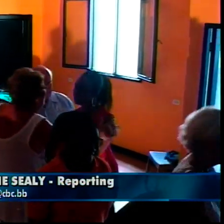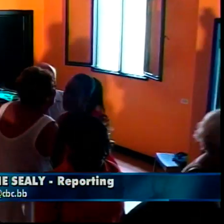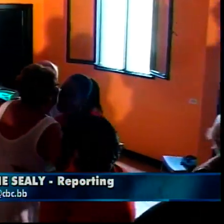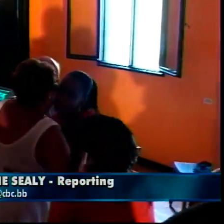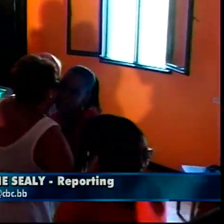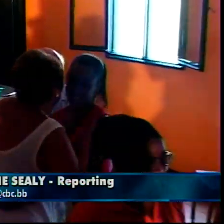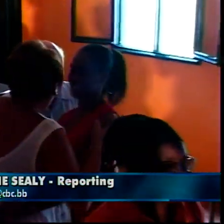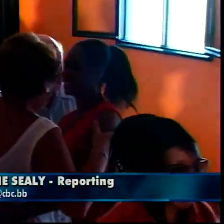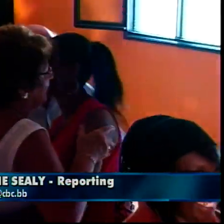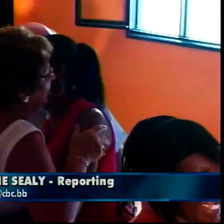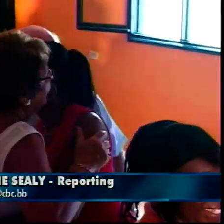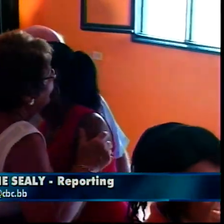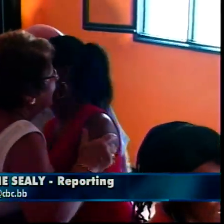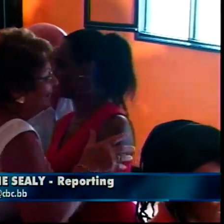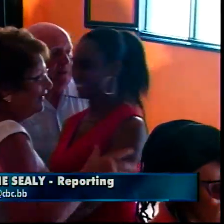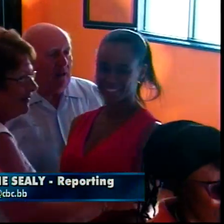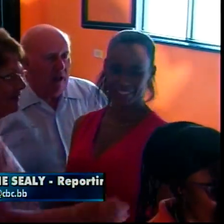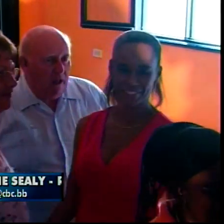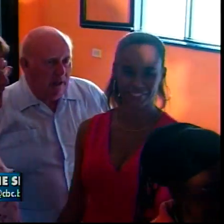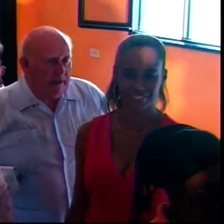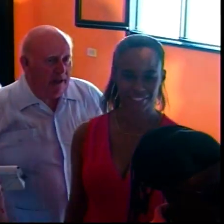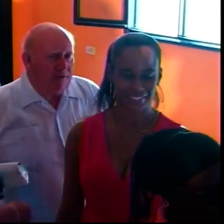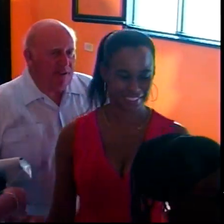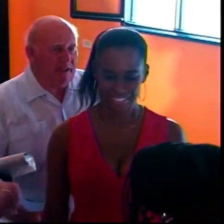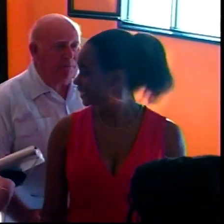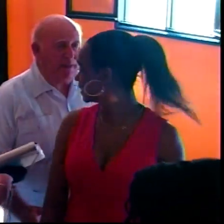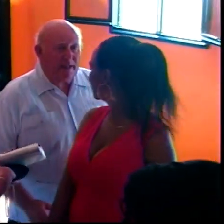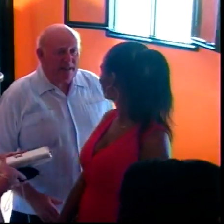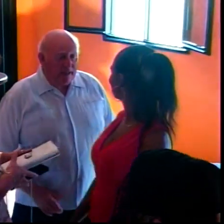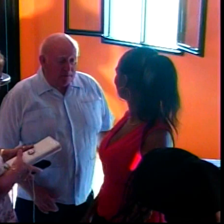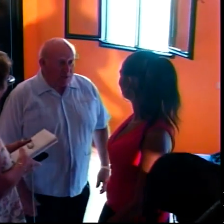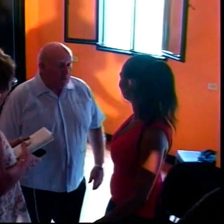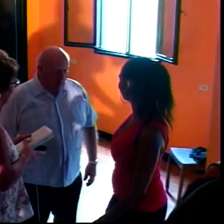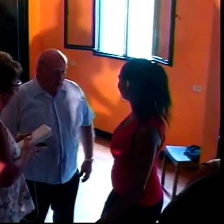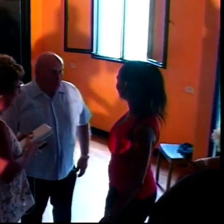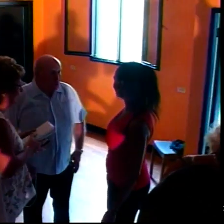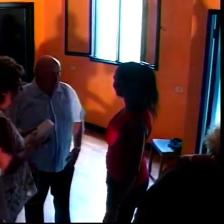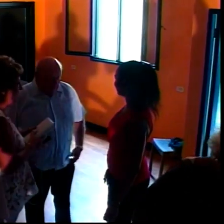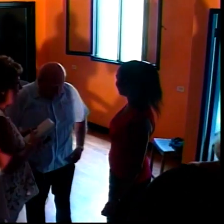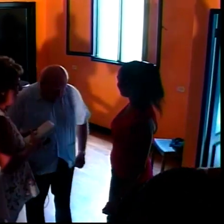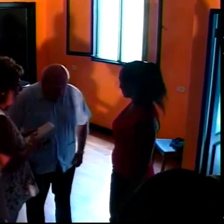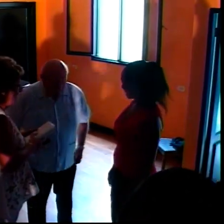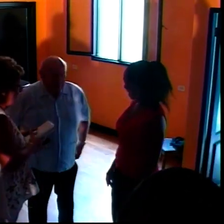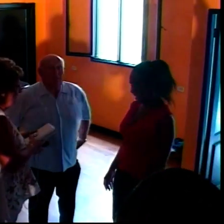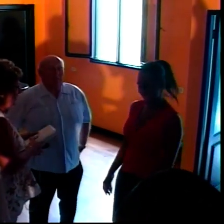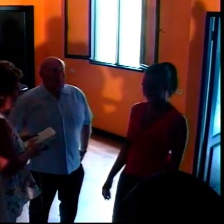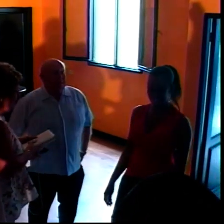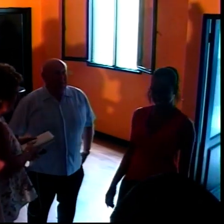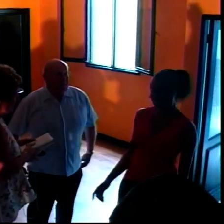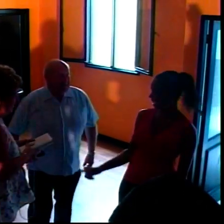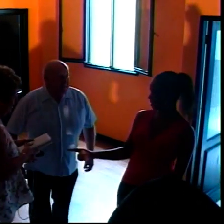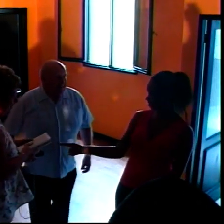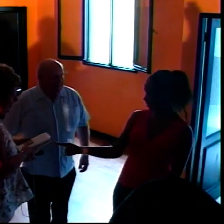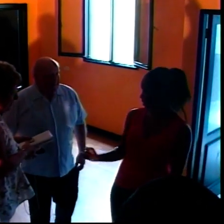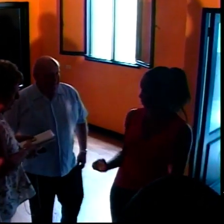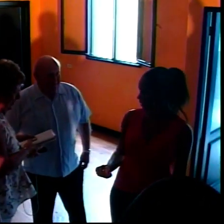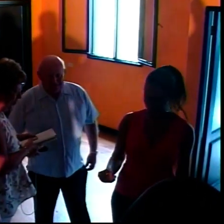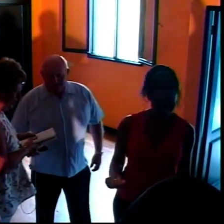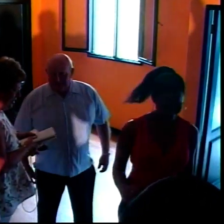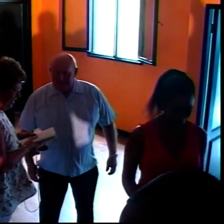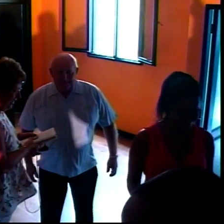occasion, particularly to Robert and Shirley Robertson. The British couple have been coming to Barbados